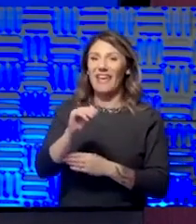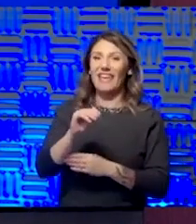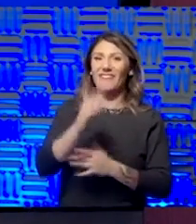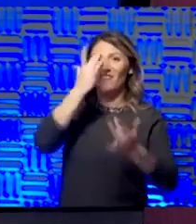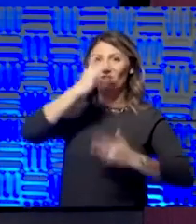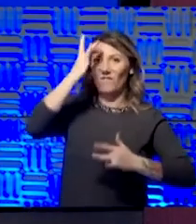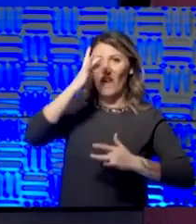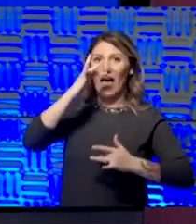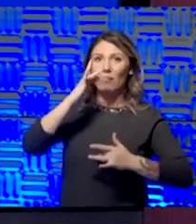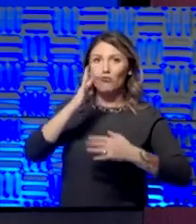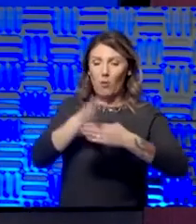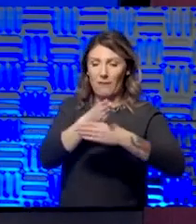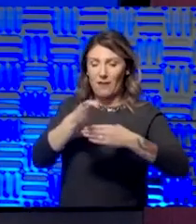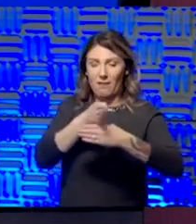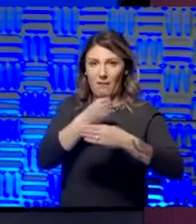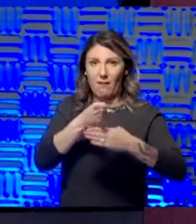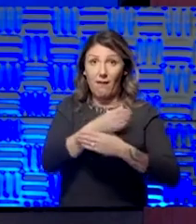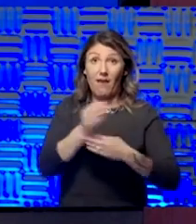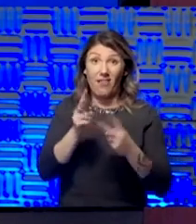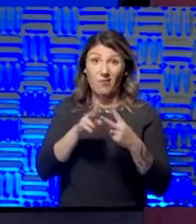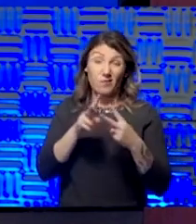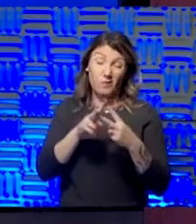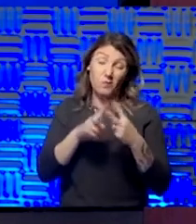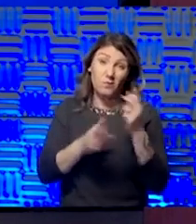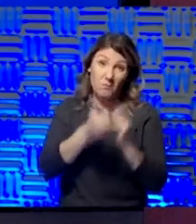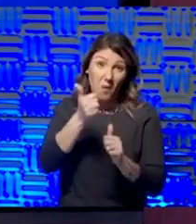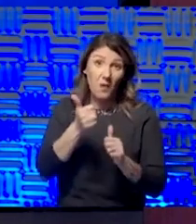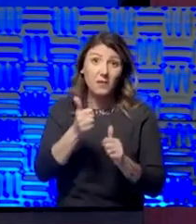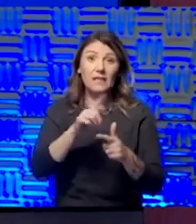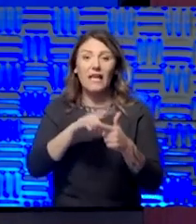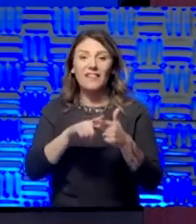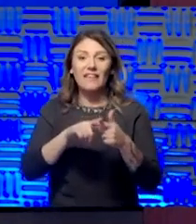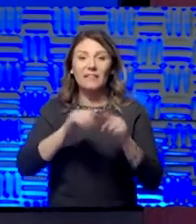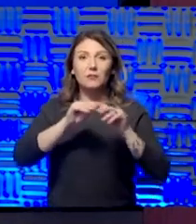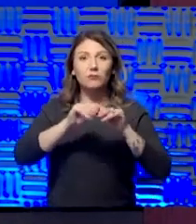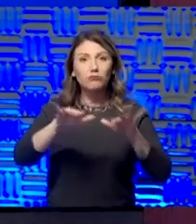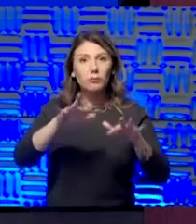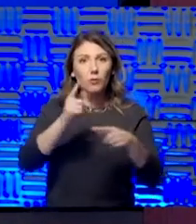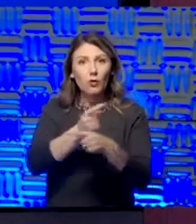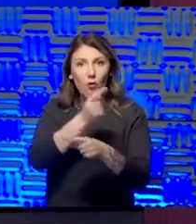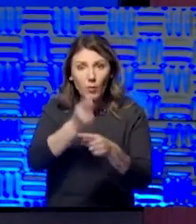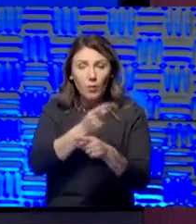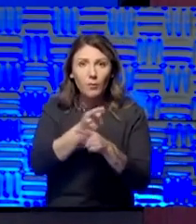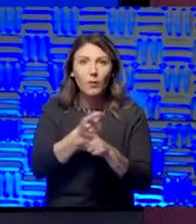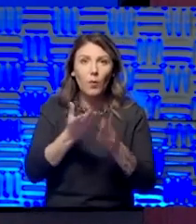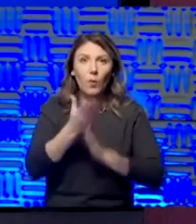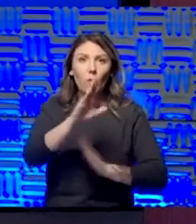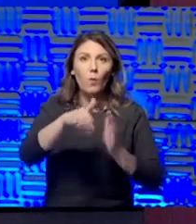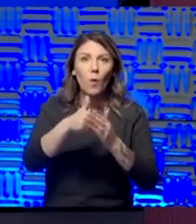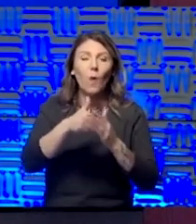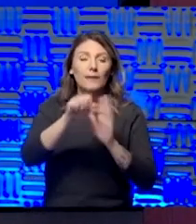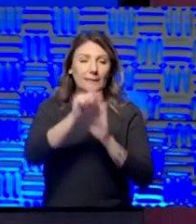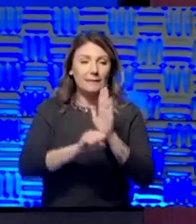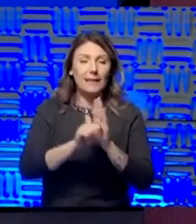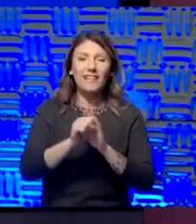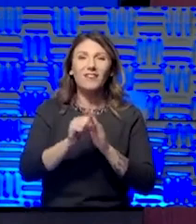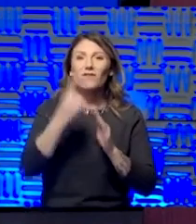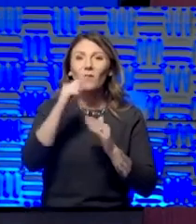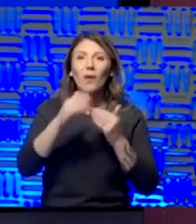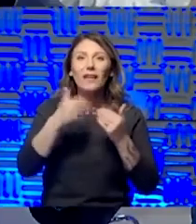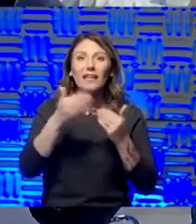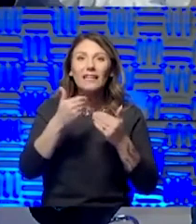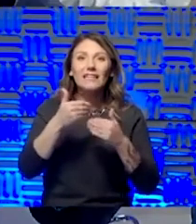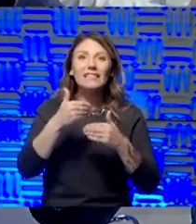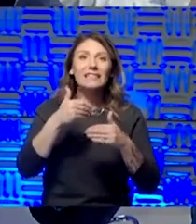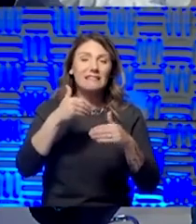big rate limiting steps, and then having them distributed correctly around the state so everybody has easy access to it. We're